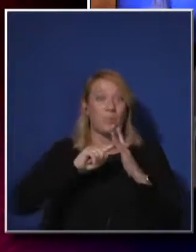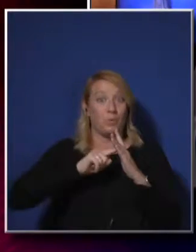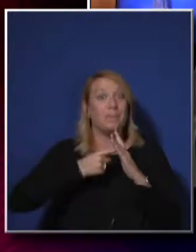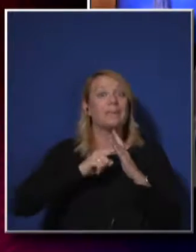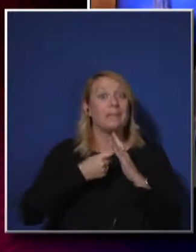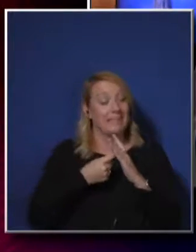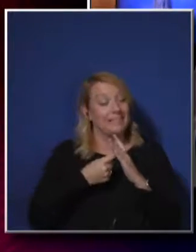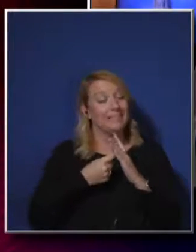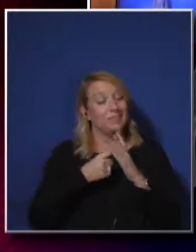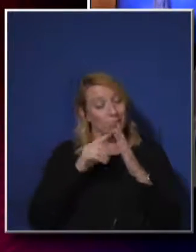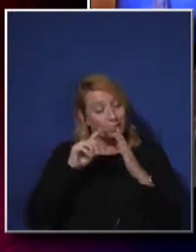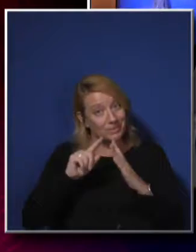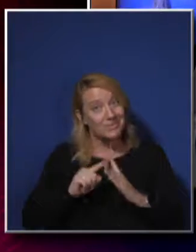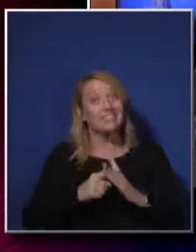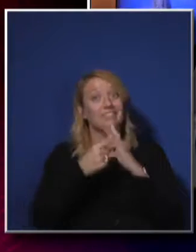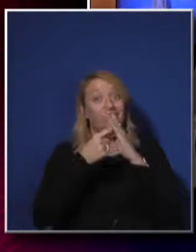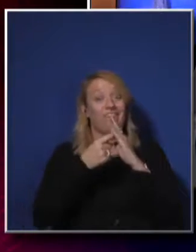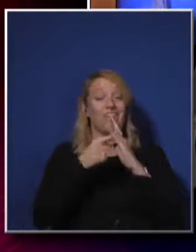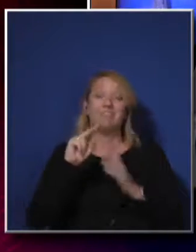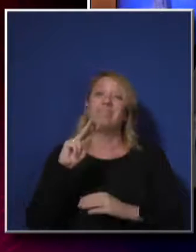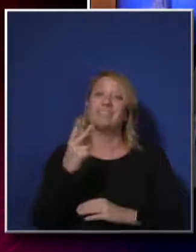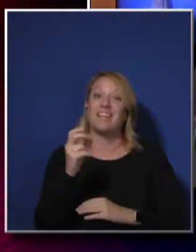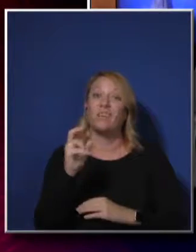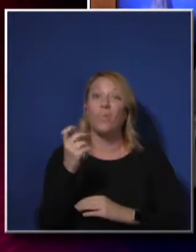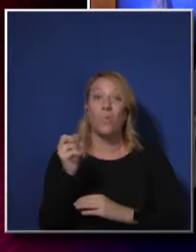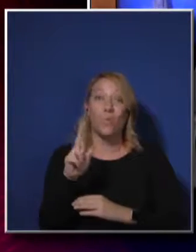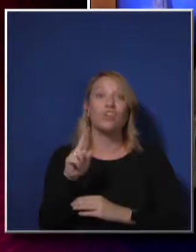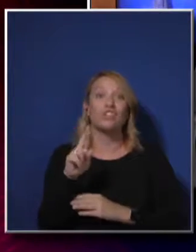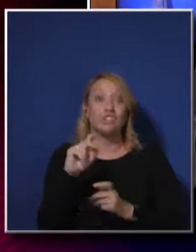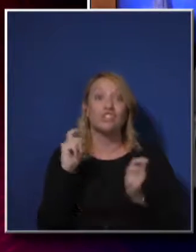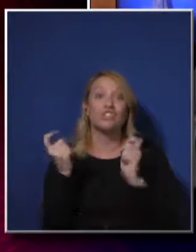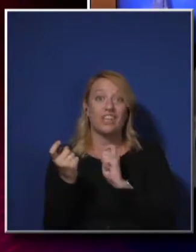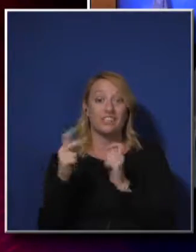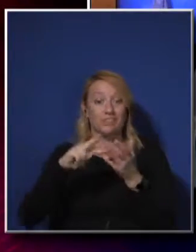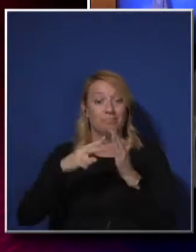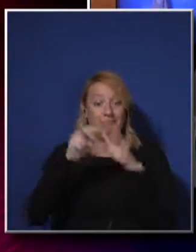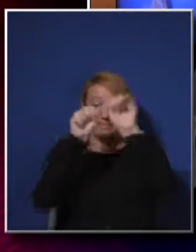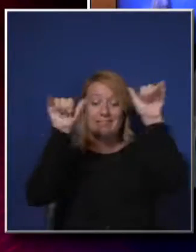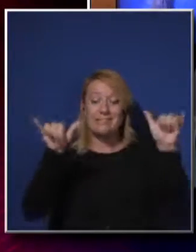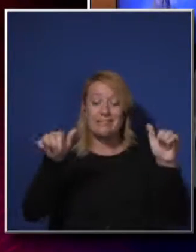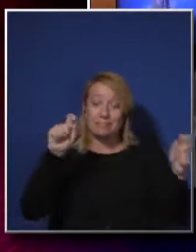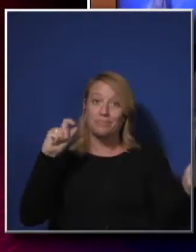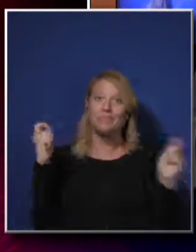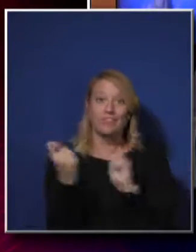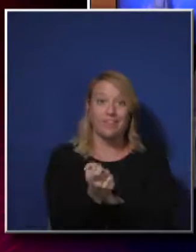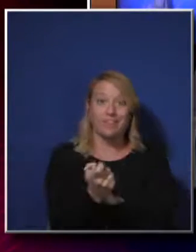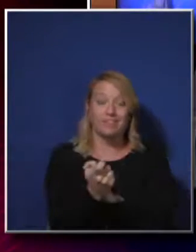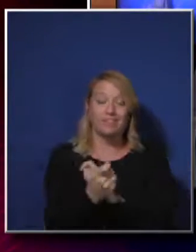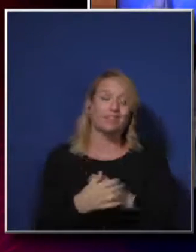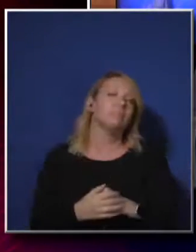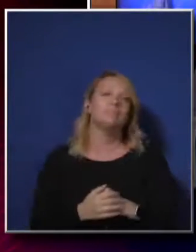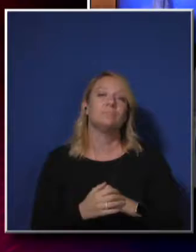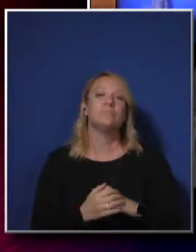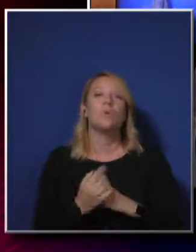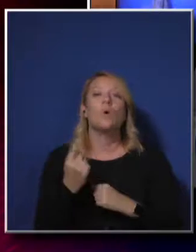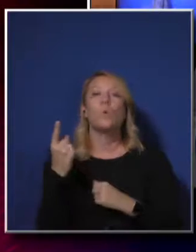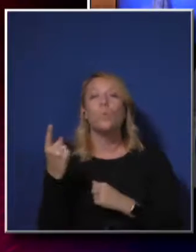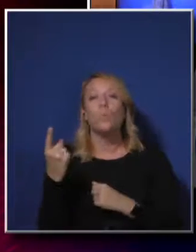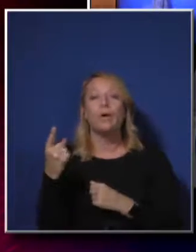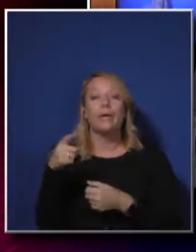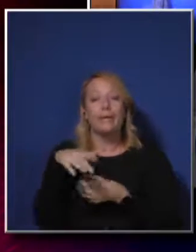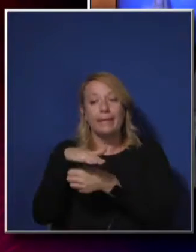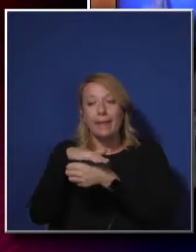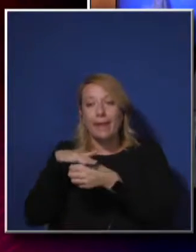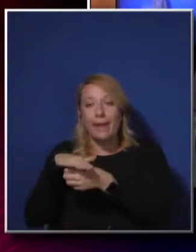to move into the second order change. And we're not only doing it in one area,